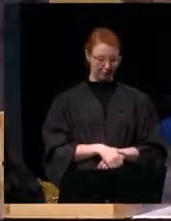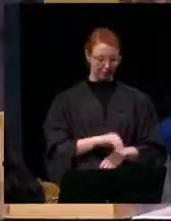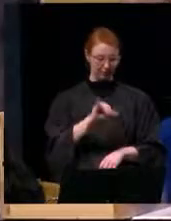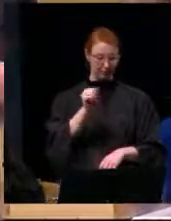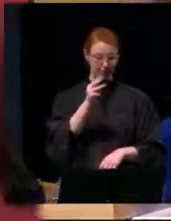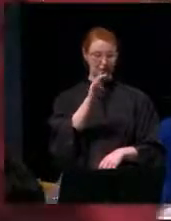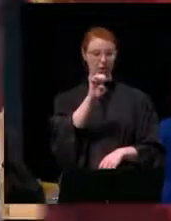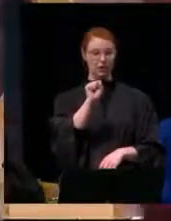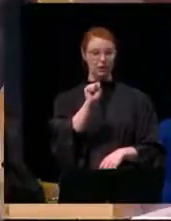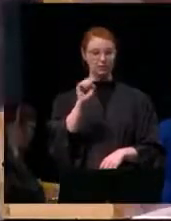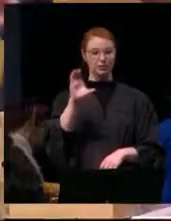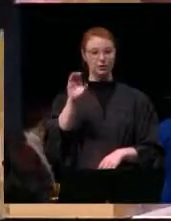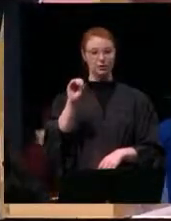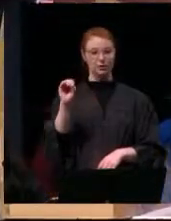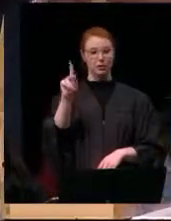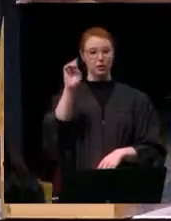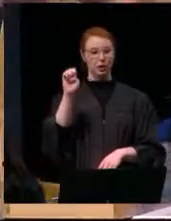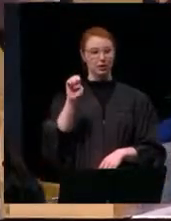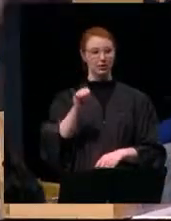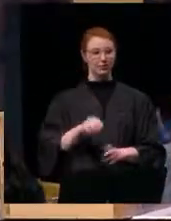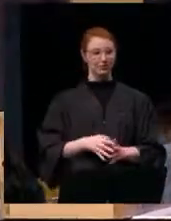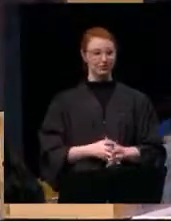James Cook.